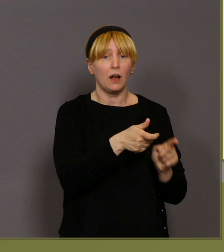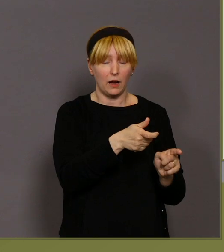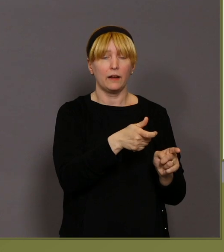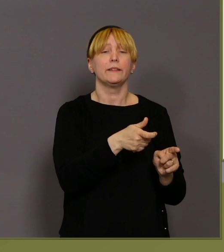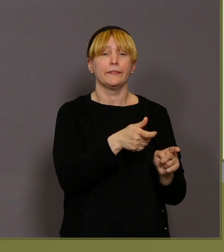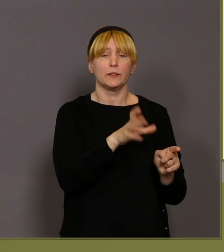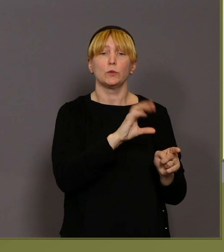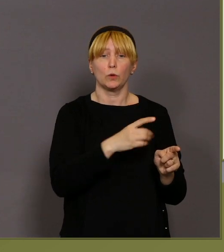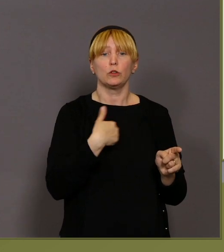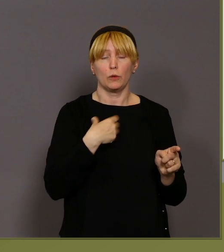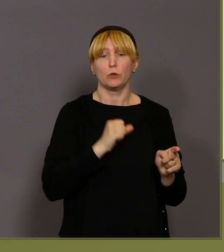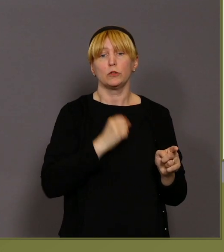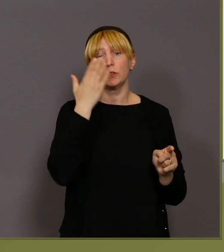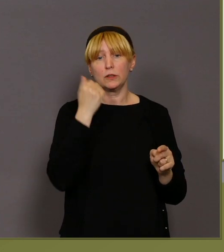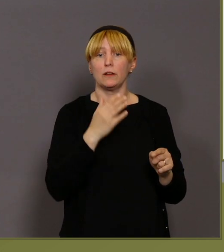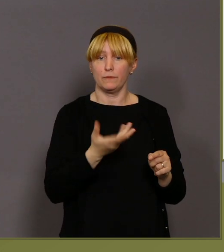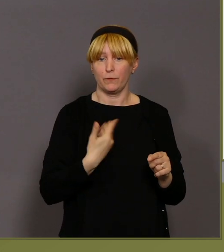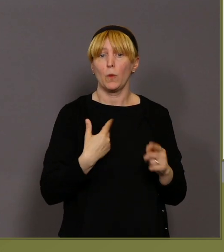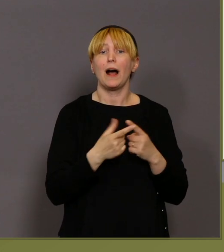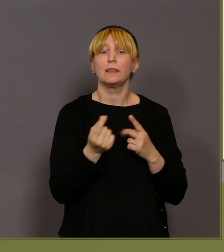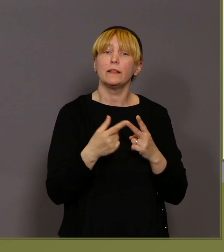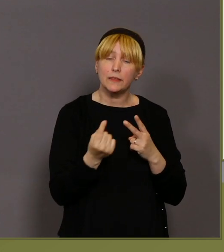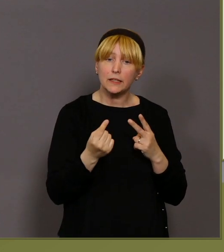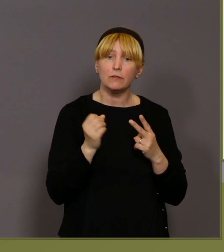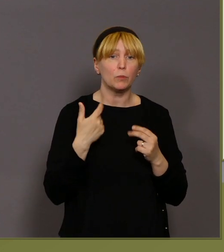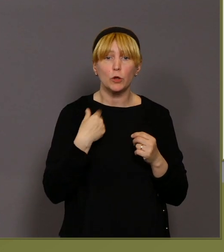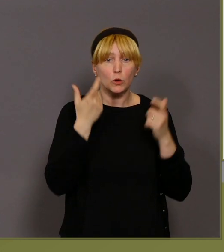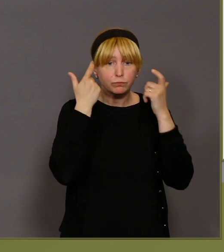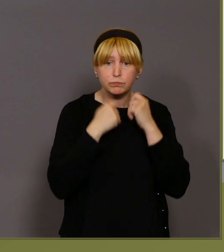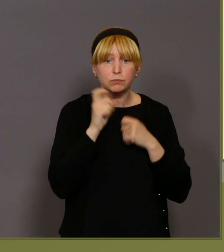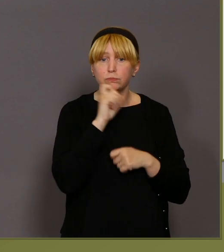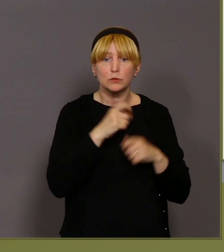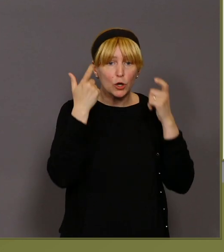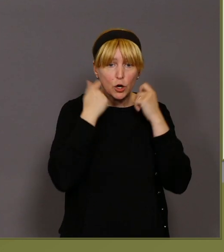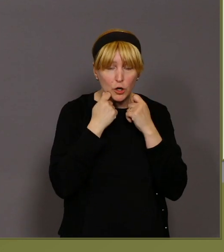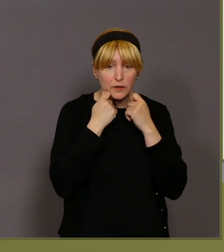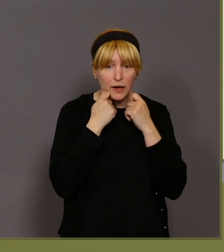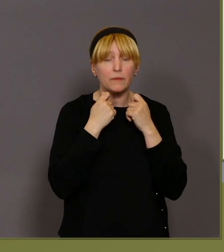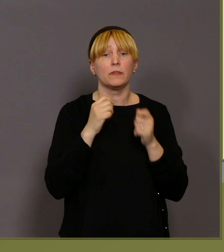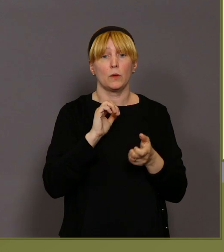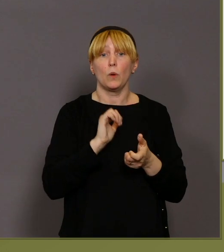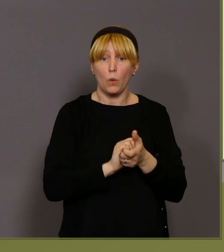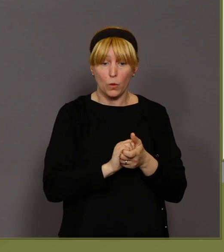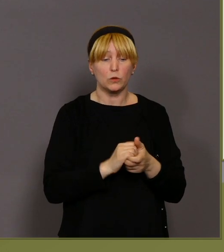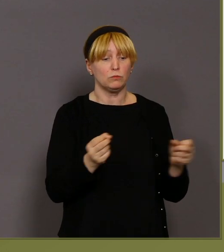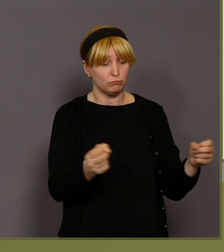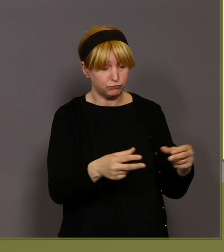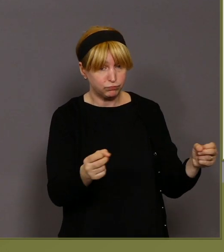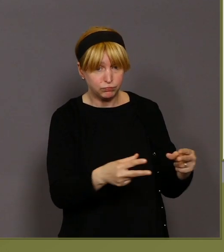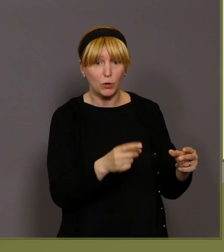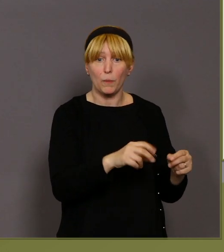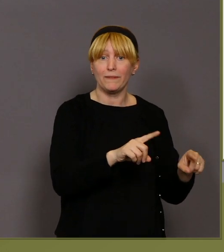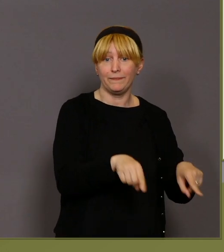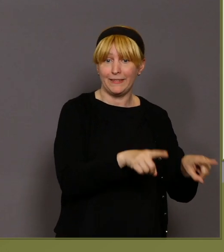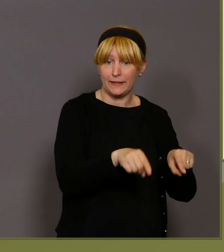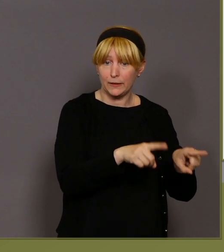then you need to provide an alternative for that for people who cannot hear. And you need to provide captions for videos, and it